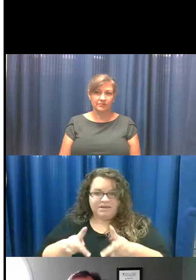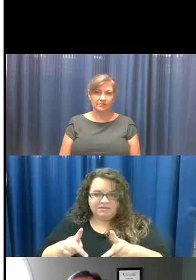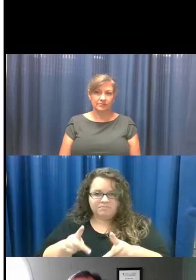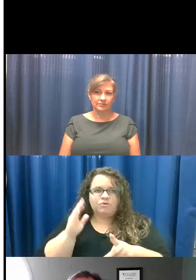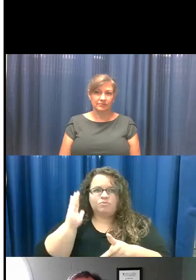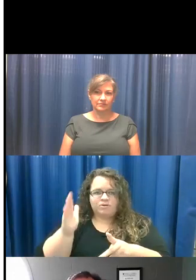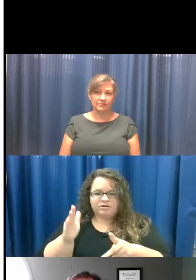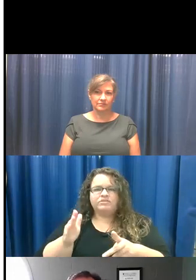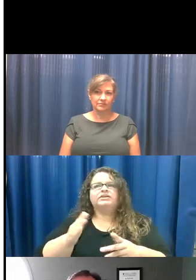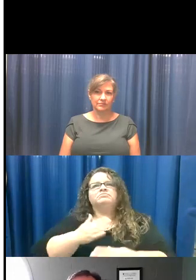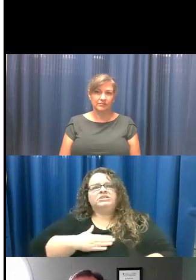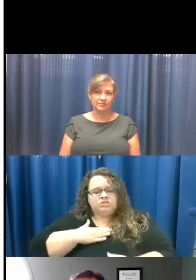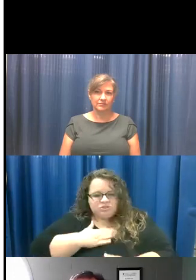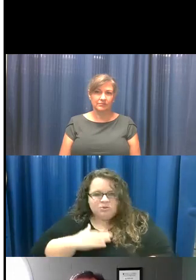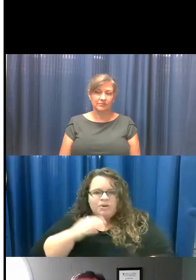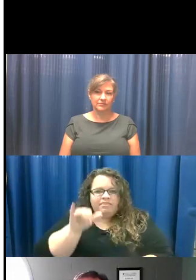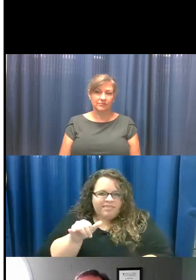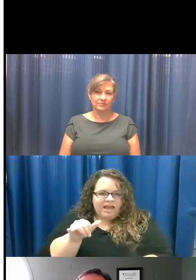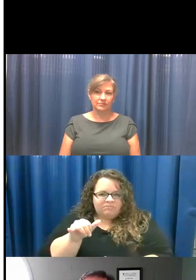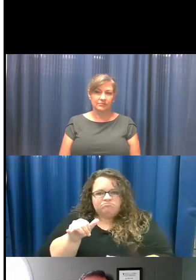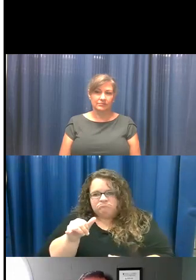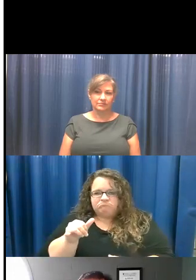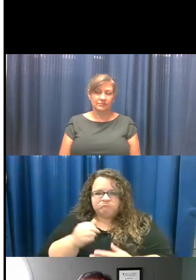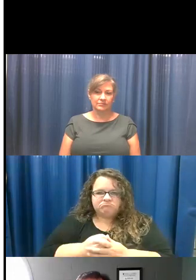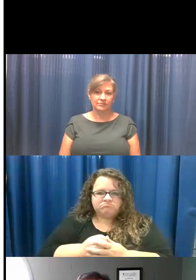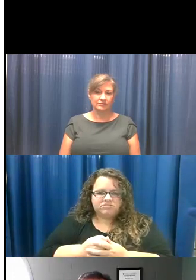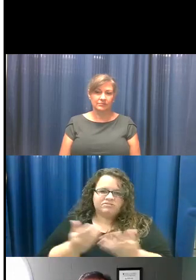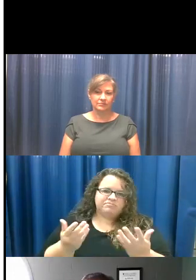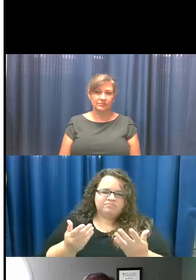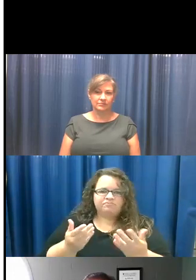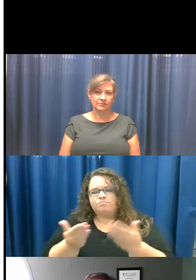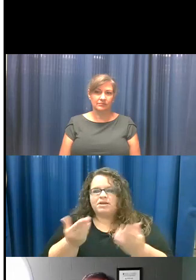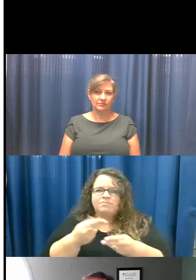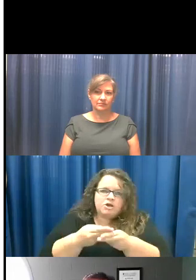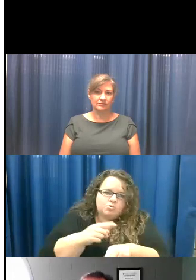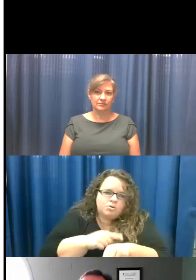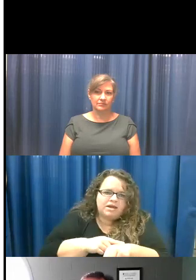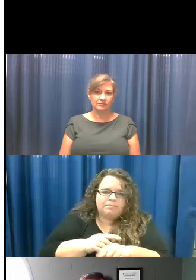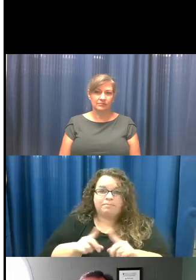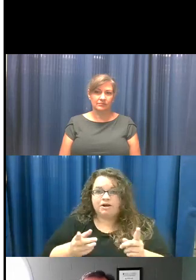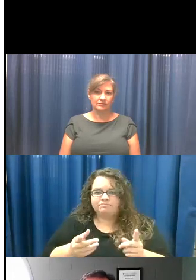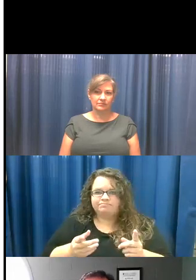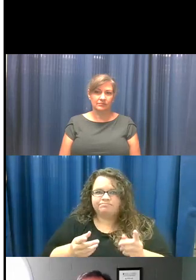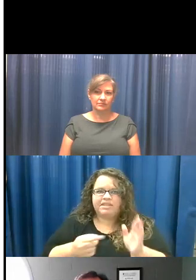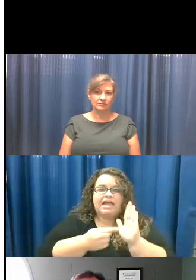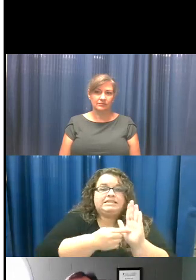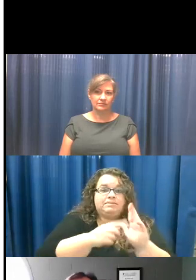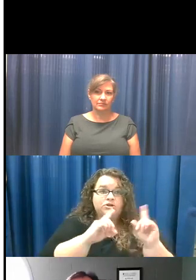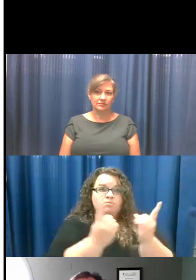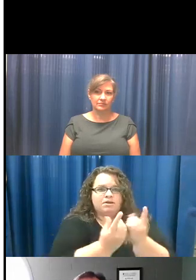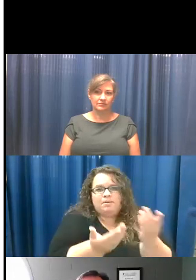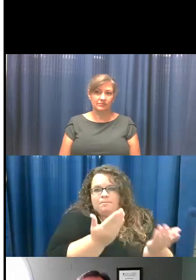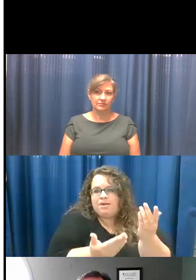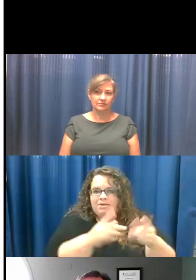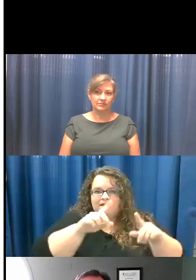this process, it's at least for a period of time. So for example, a department might rotate Fridays around. You might